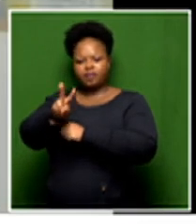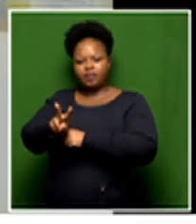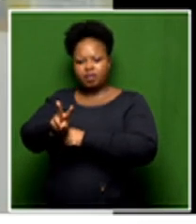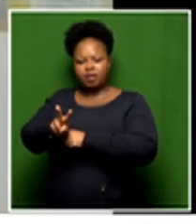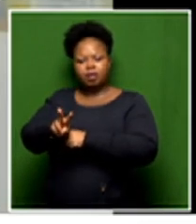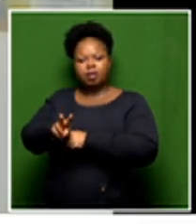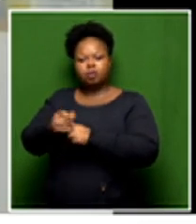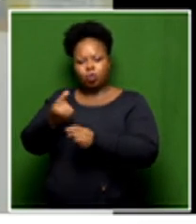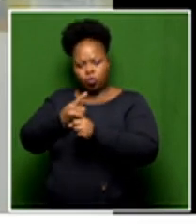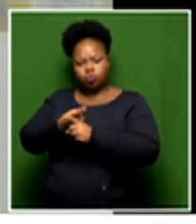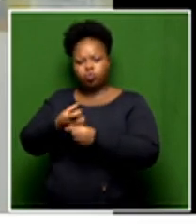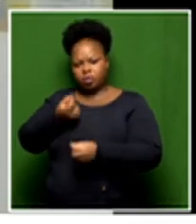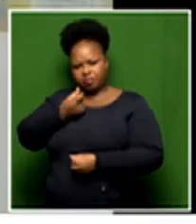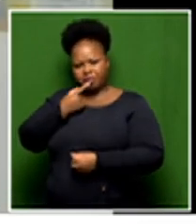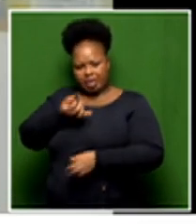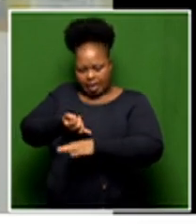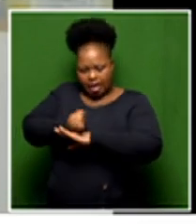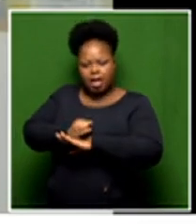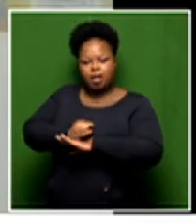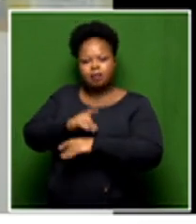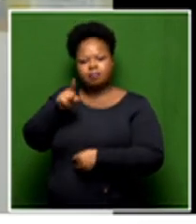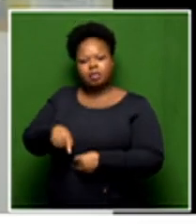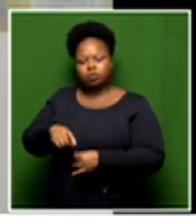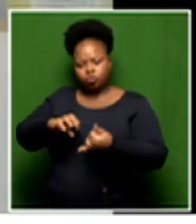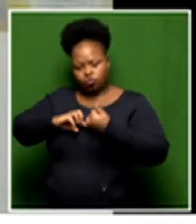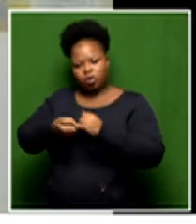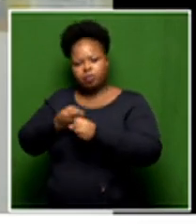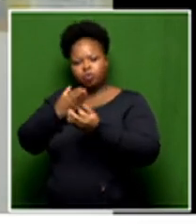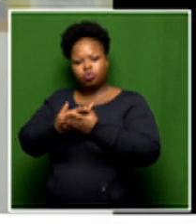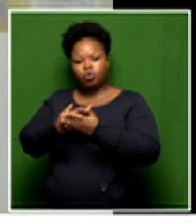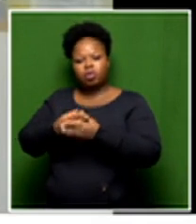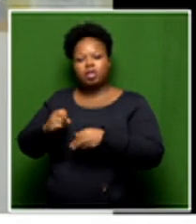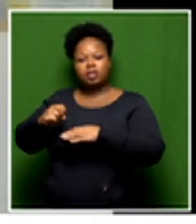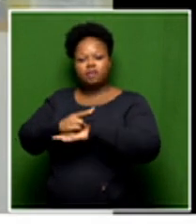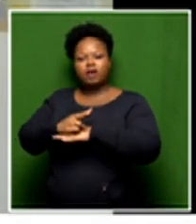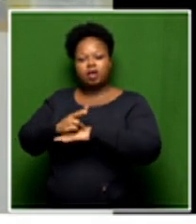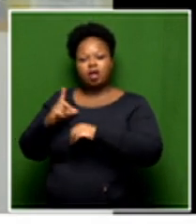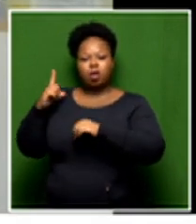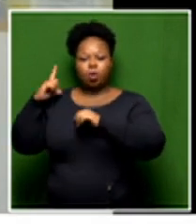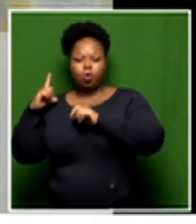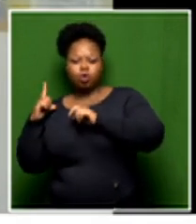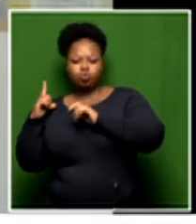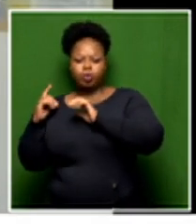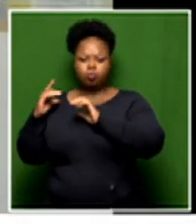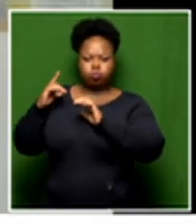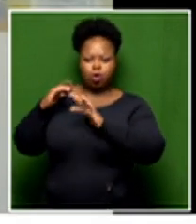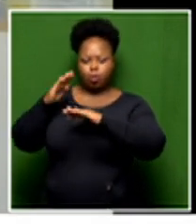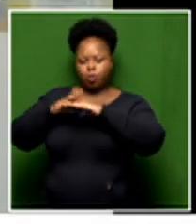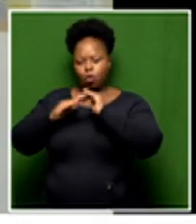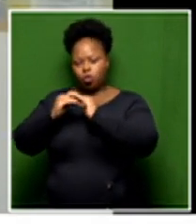antiretroviral therapy is initiated as early as possible to drive the viral load down. And then secondly, to make sure